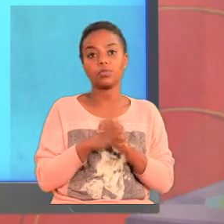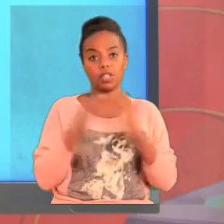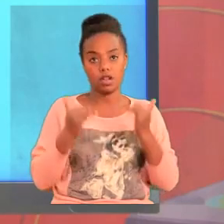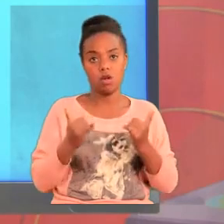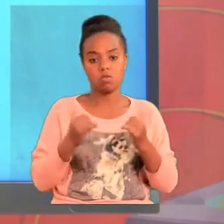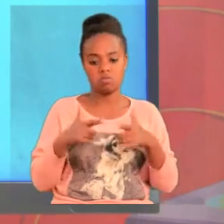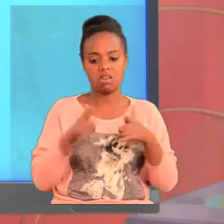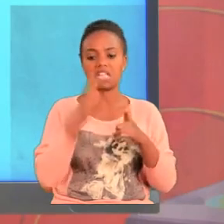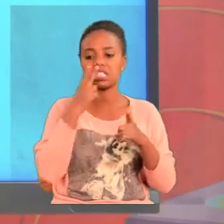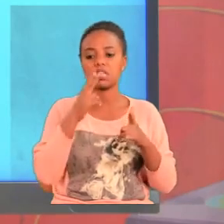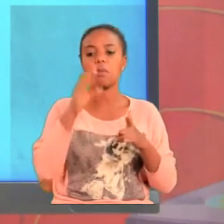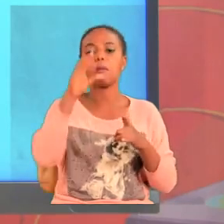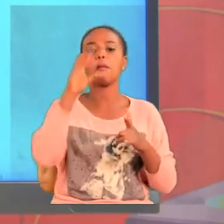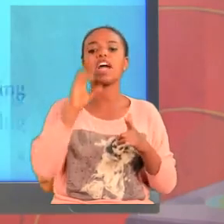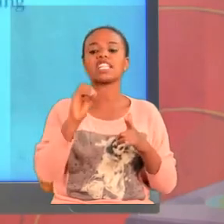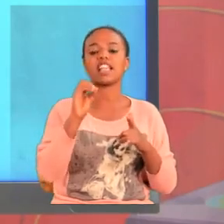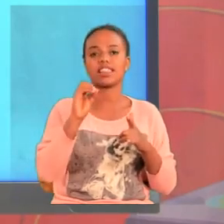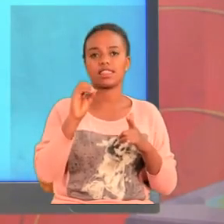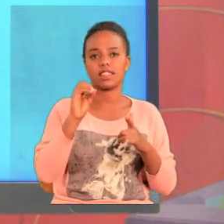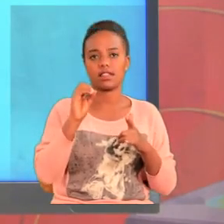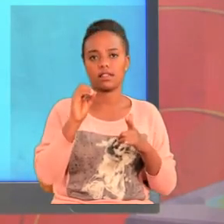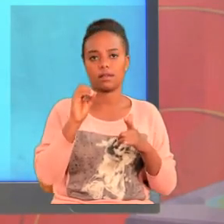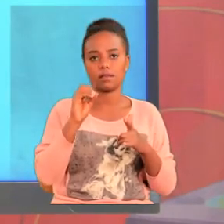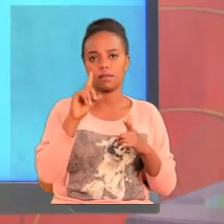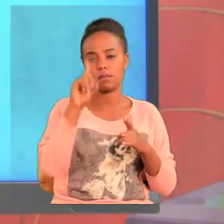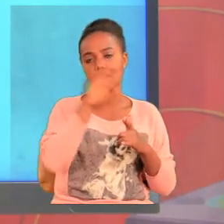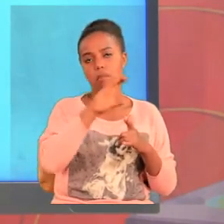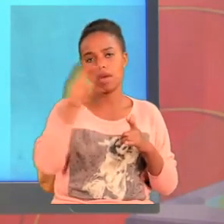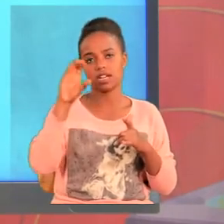Now let's see percentage.